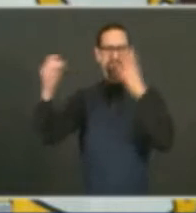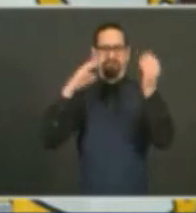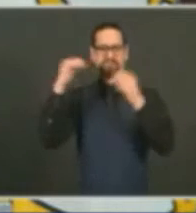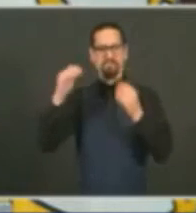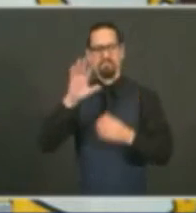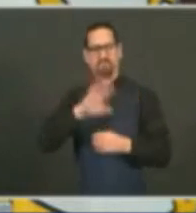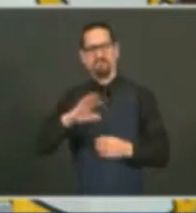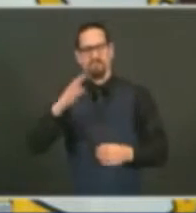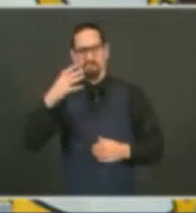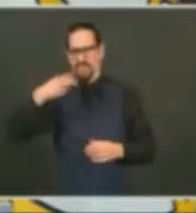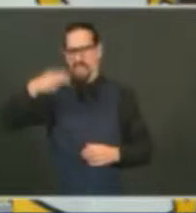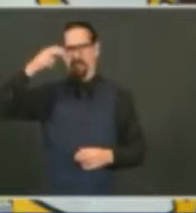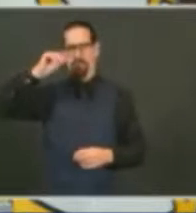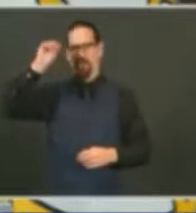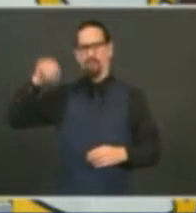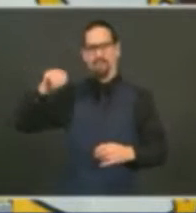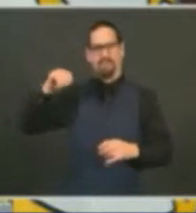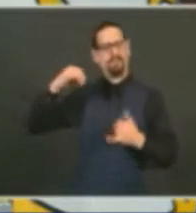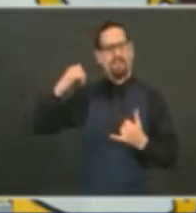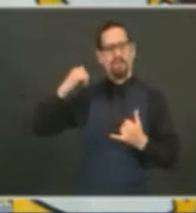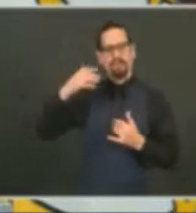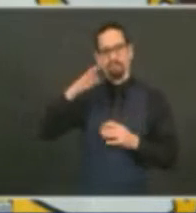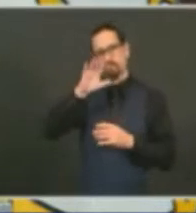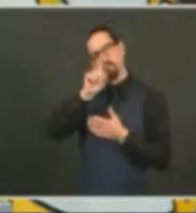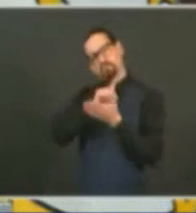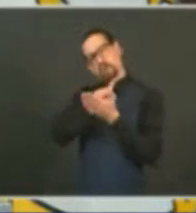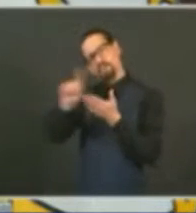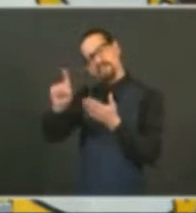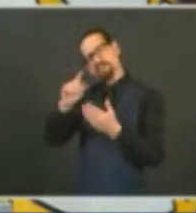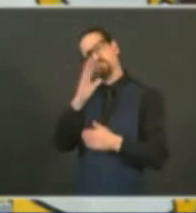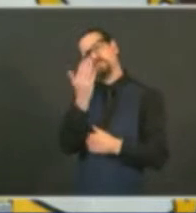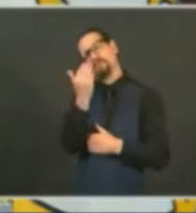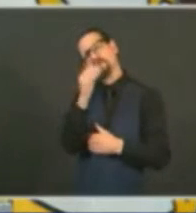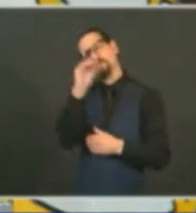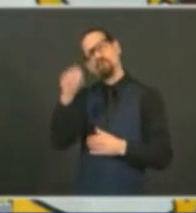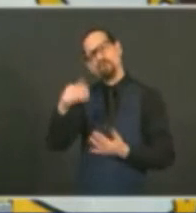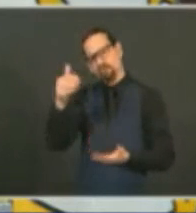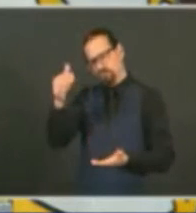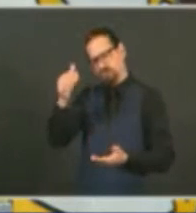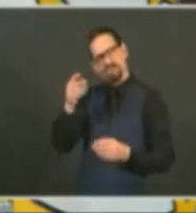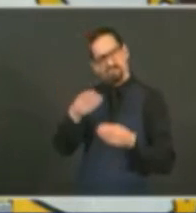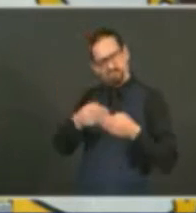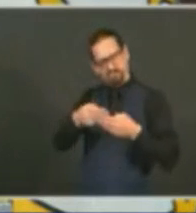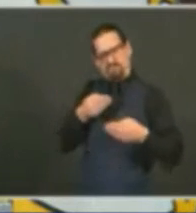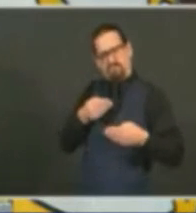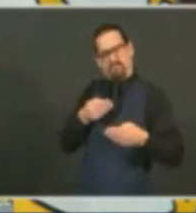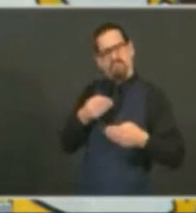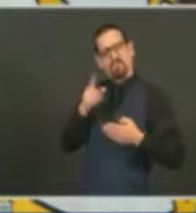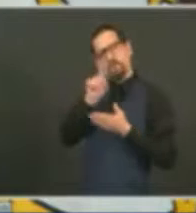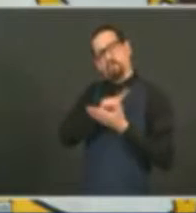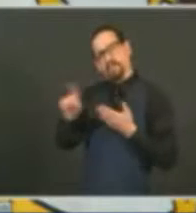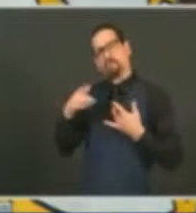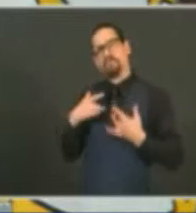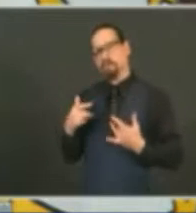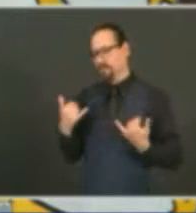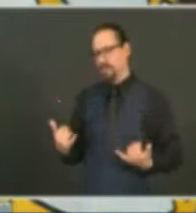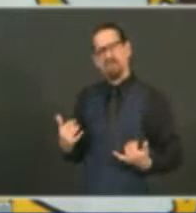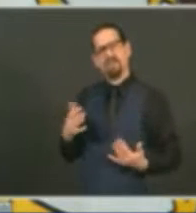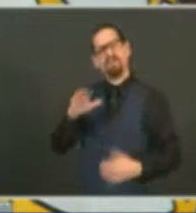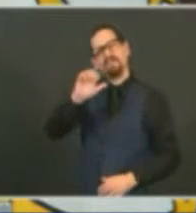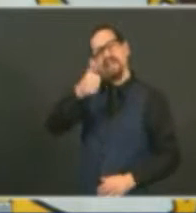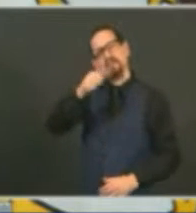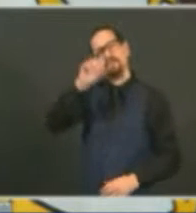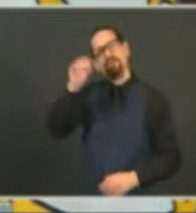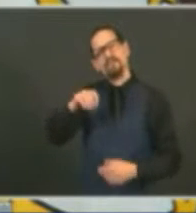week. This year it's 10% less than the previous week. And the decrease in mobility has continued even